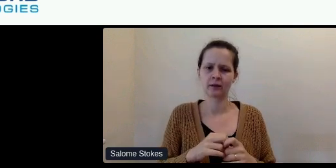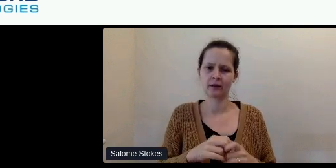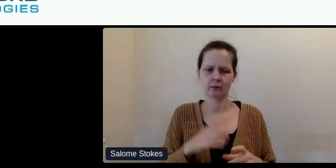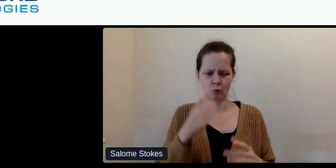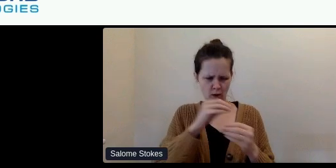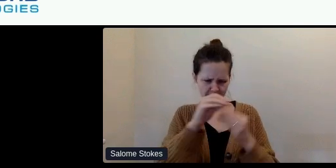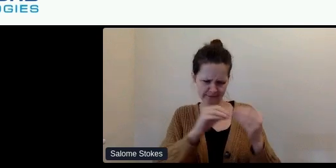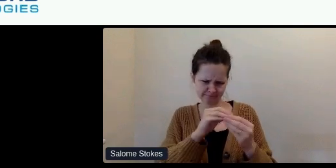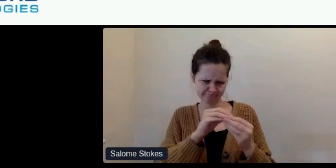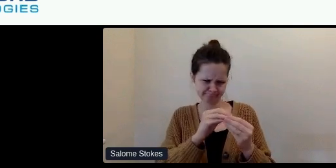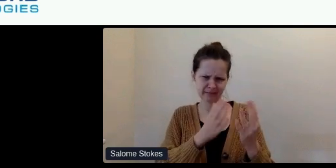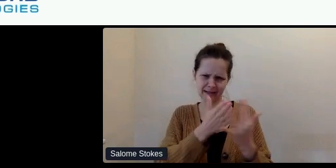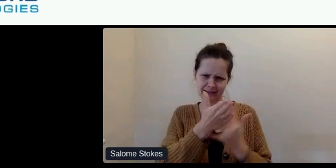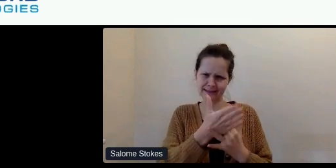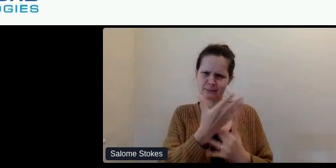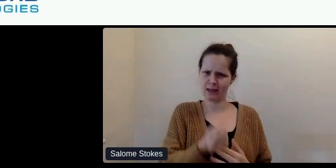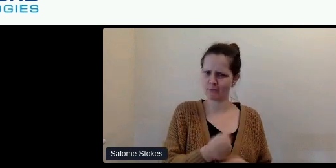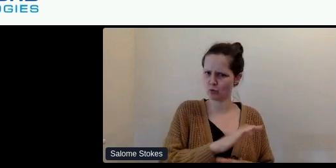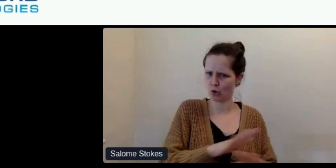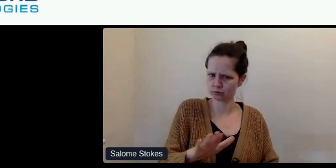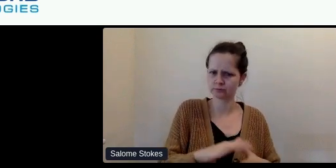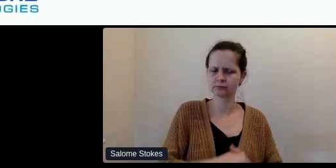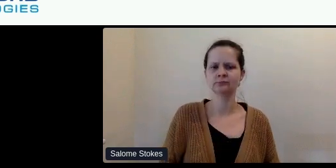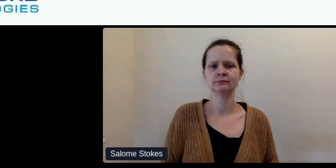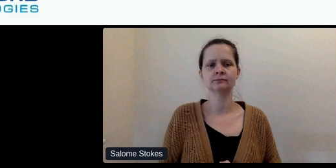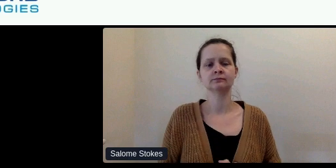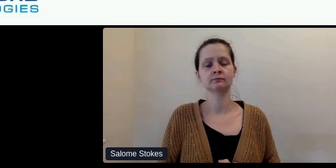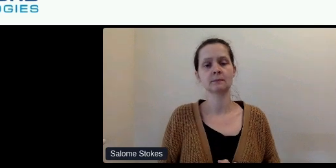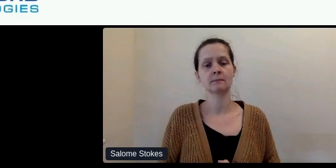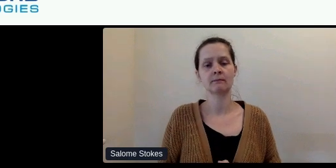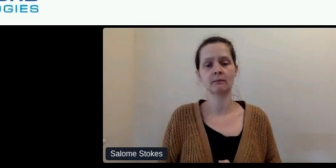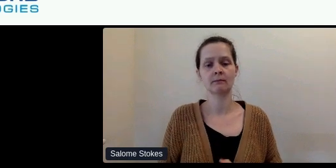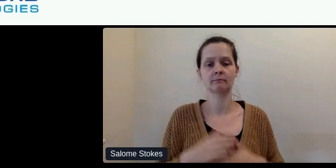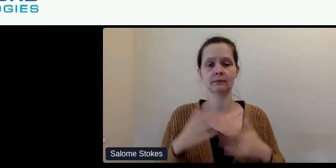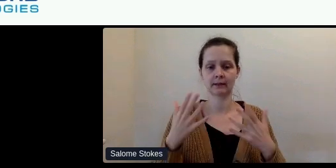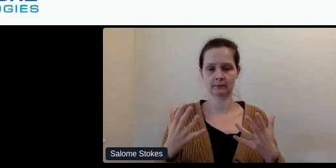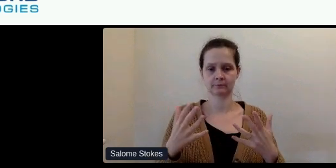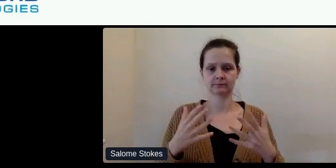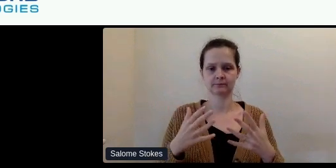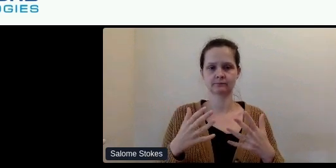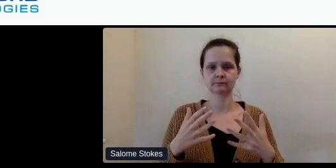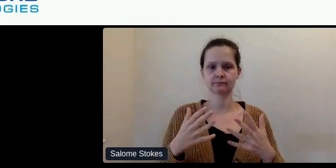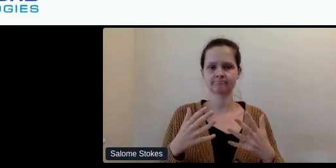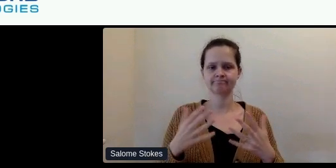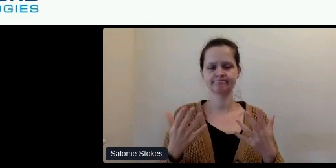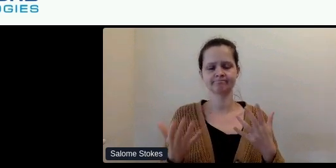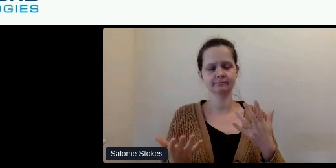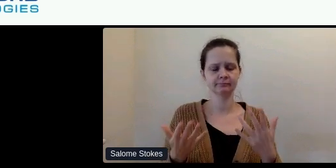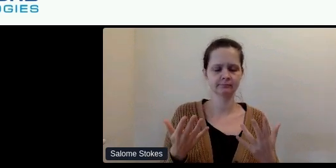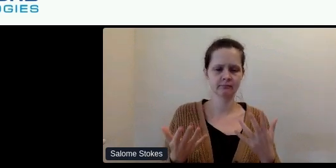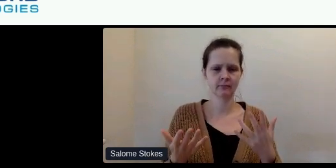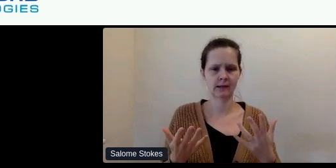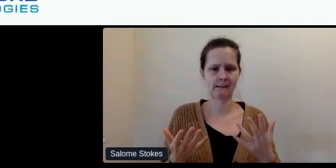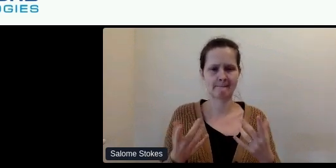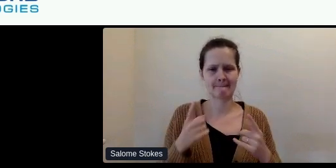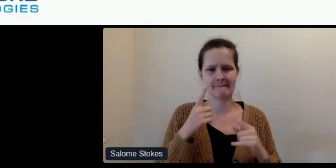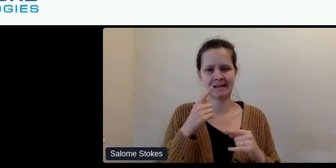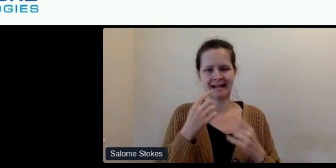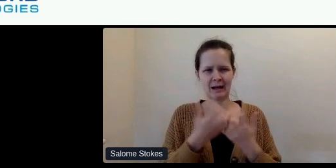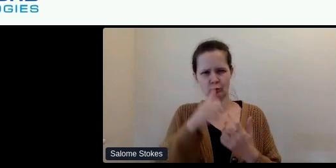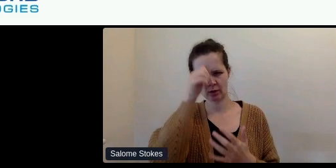it's accessible. Now, obviously, in order to be able to know that, you have to test those